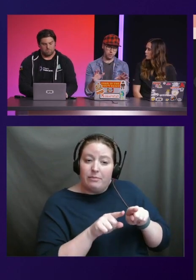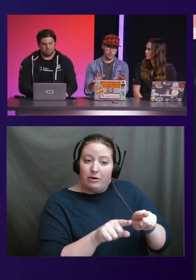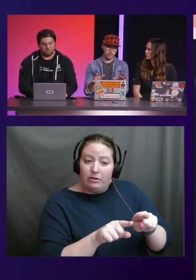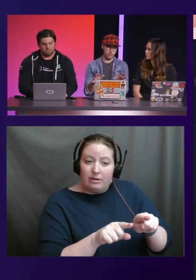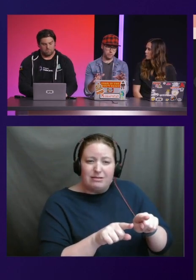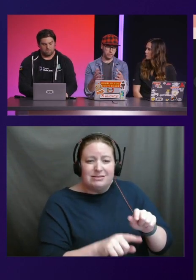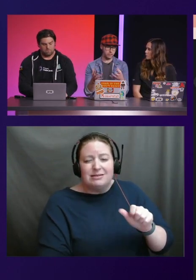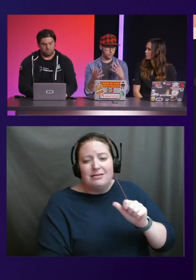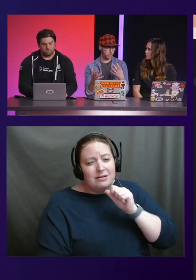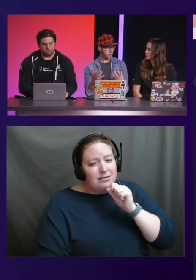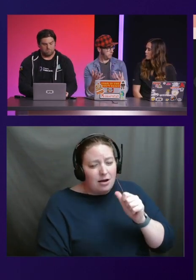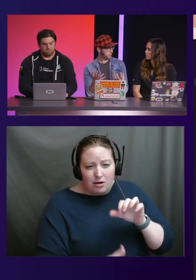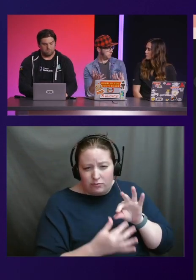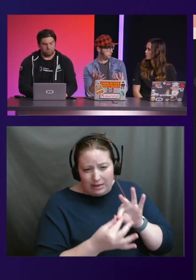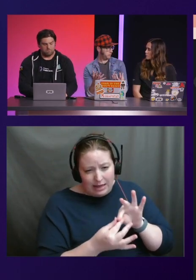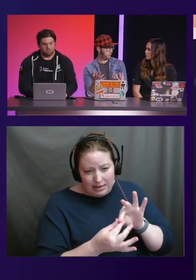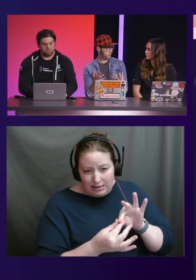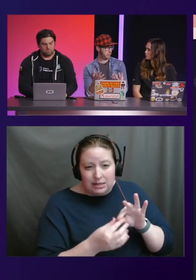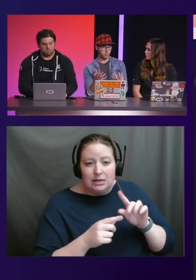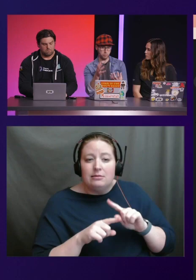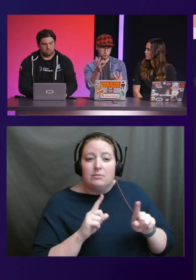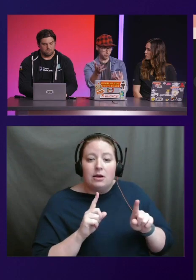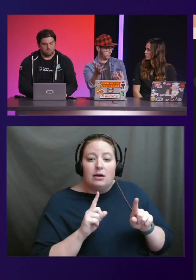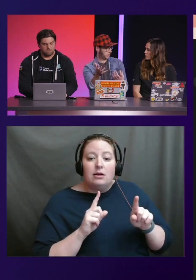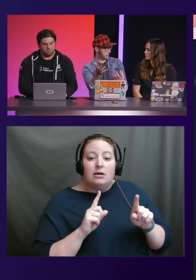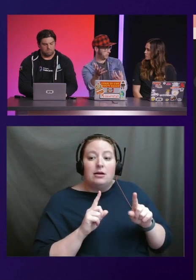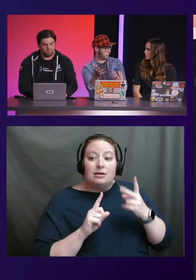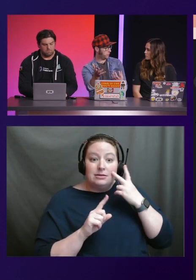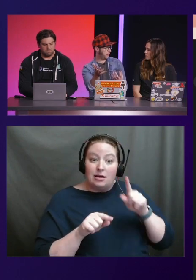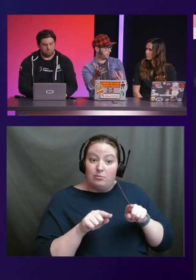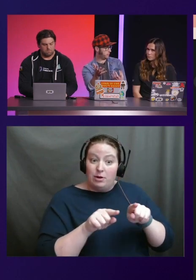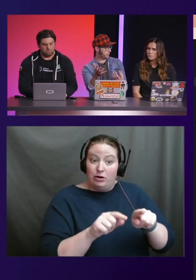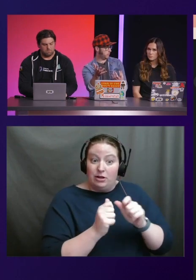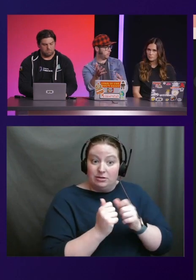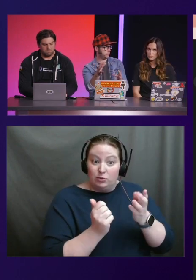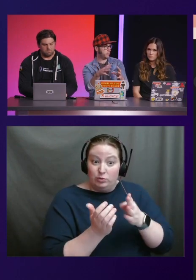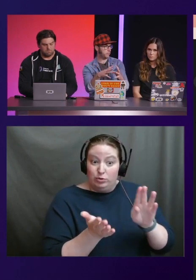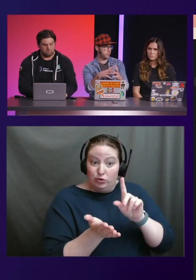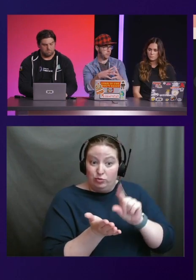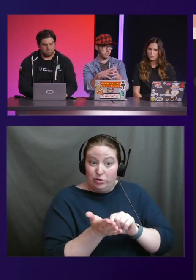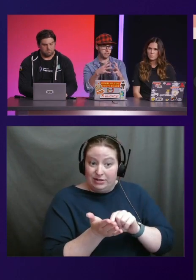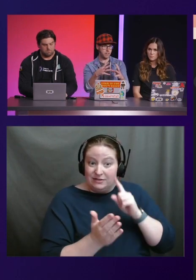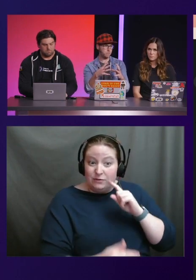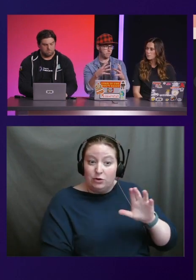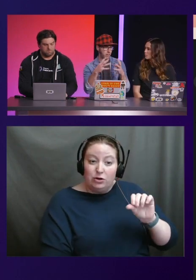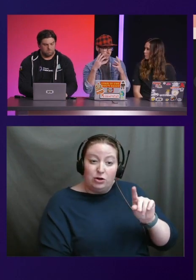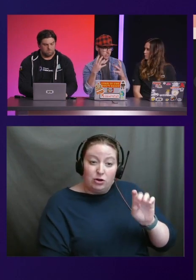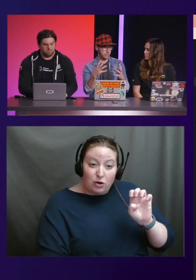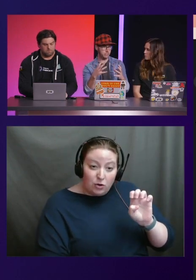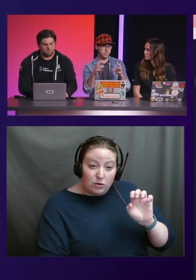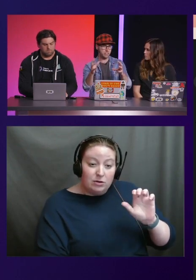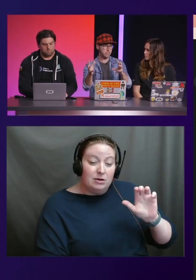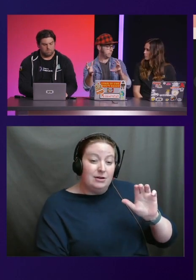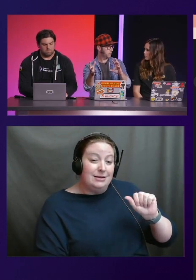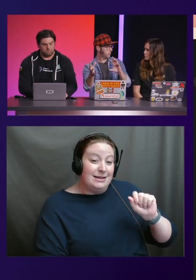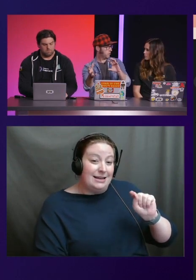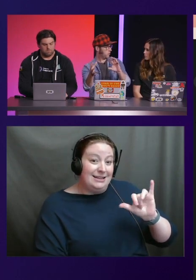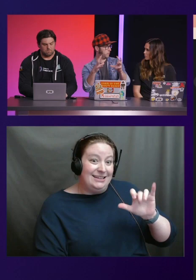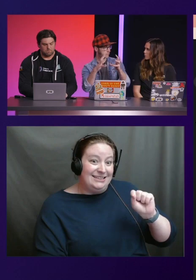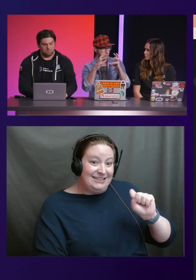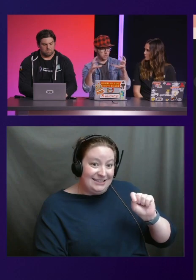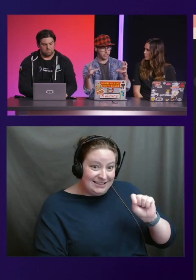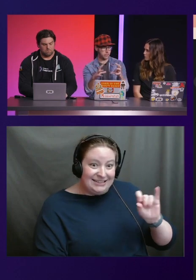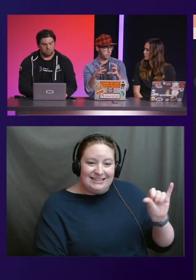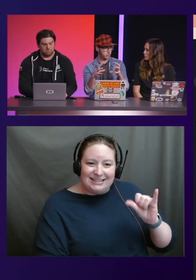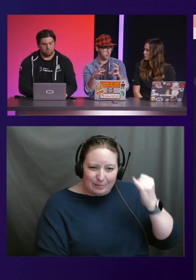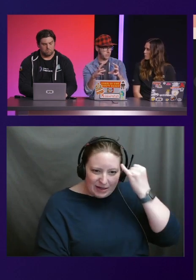way related, but I saw parallels between the blueprints in Code Catalyst, right? Doing the same kind of idea of taking all of